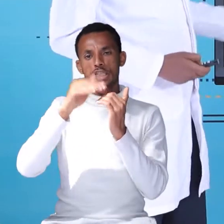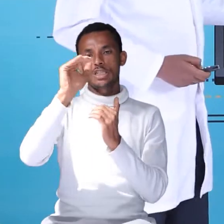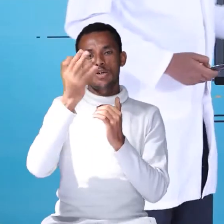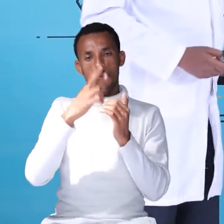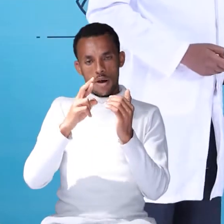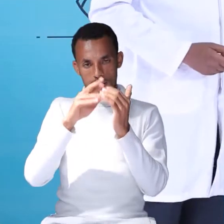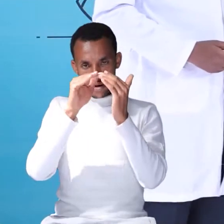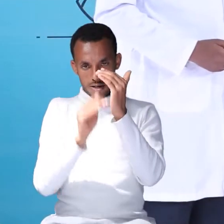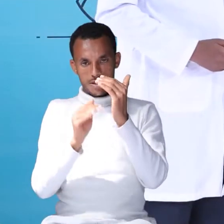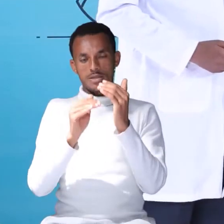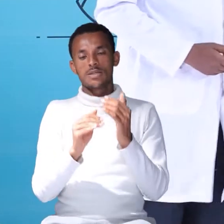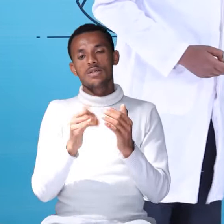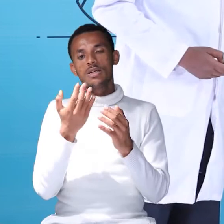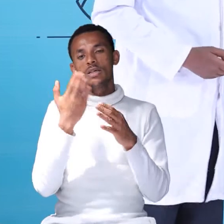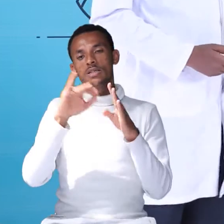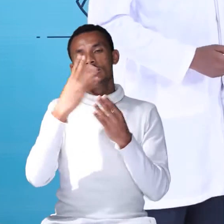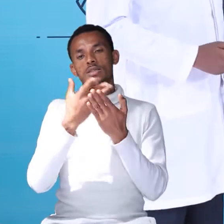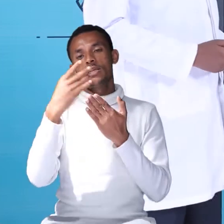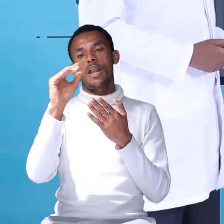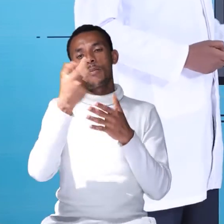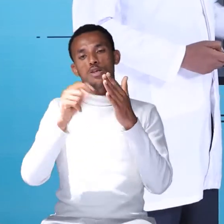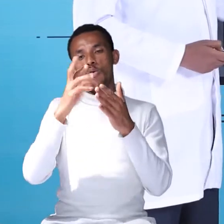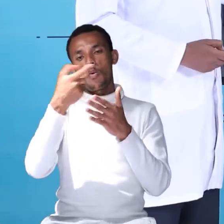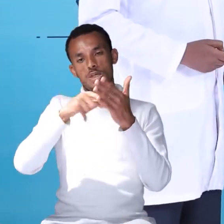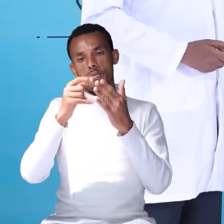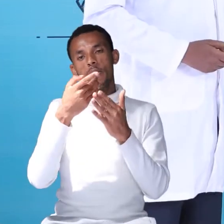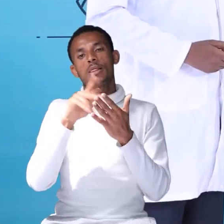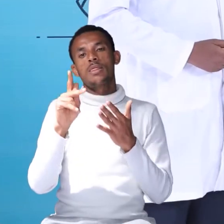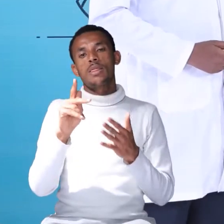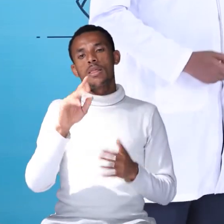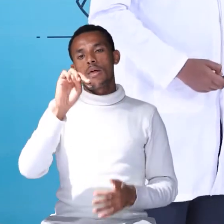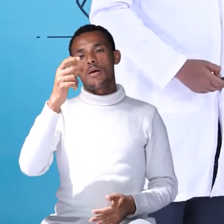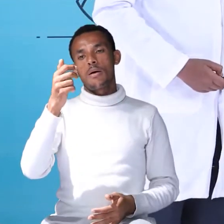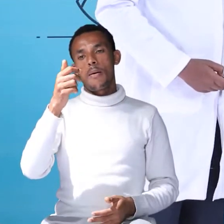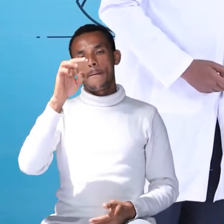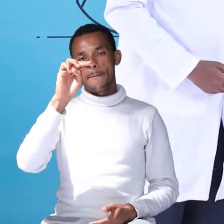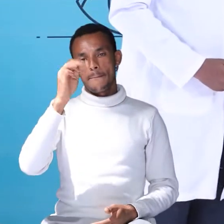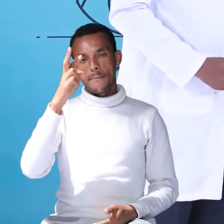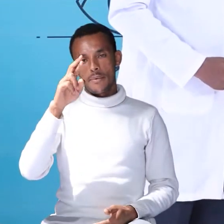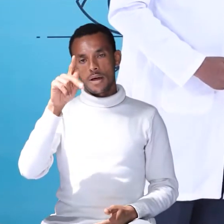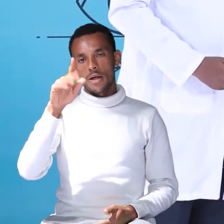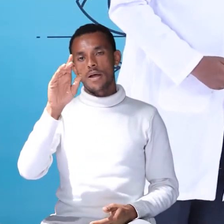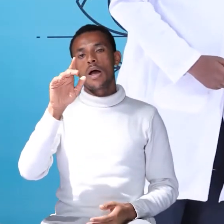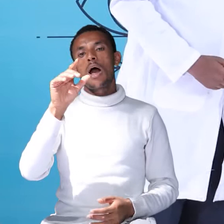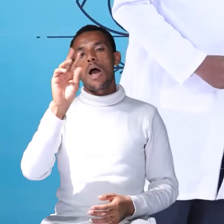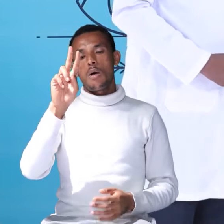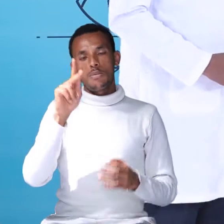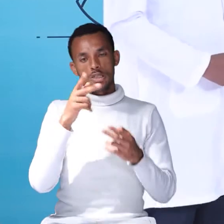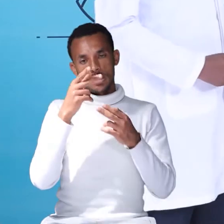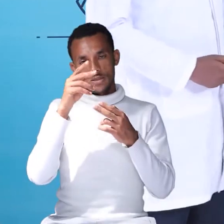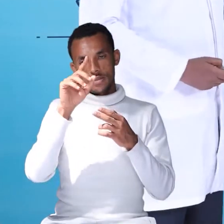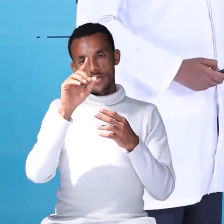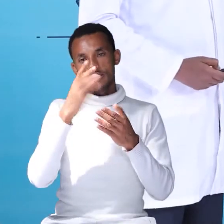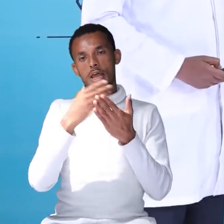discuss markup in terms of selling price or in terms of cost price. Markup over, you have selling price times